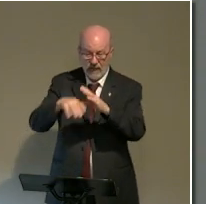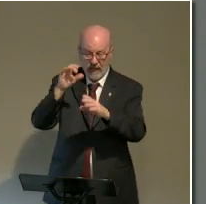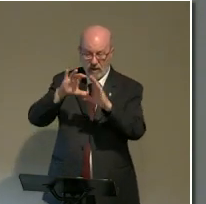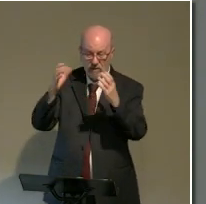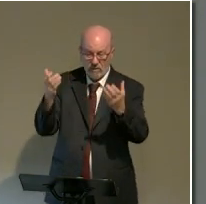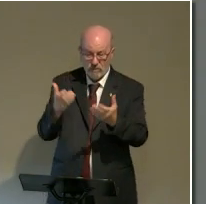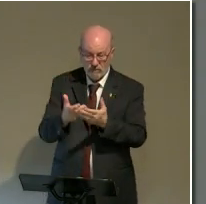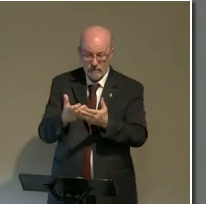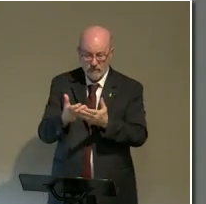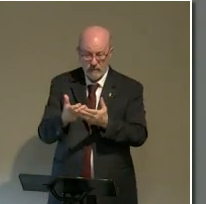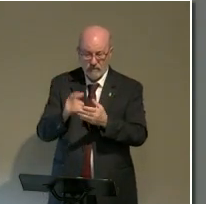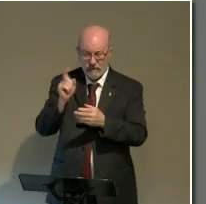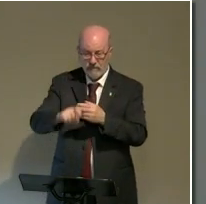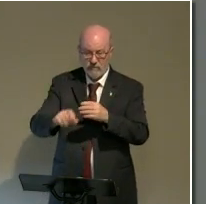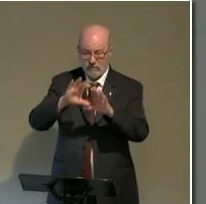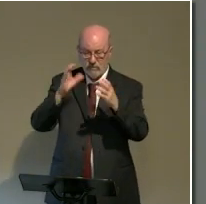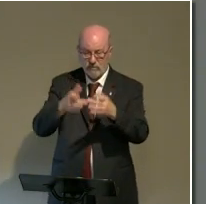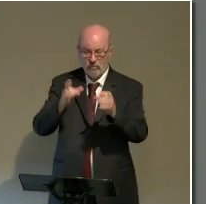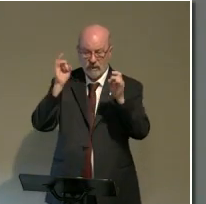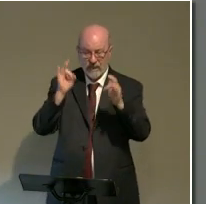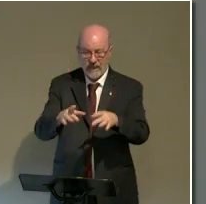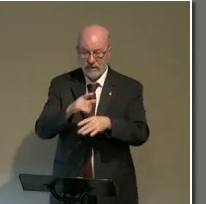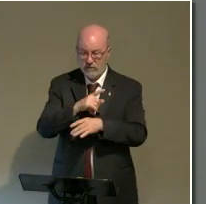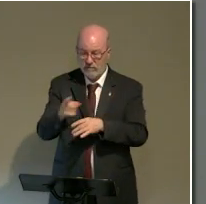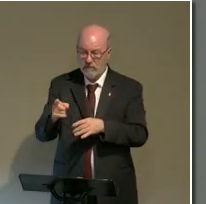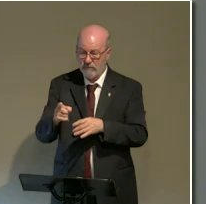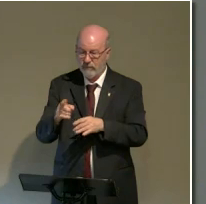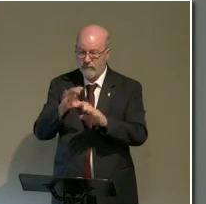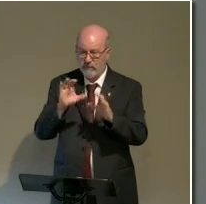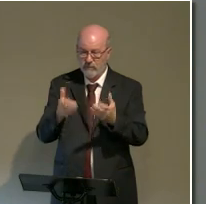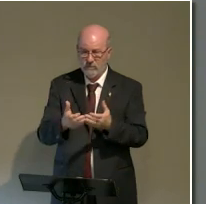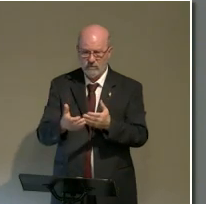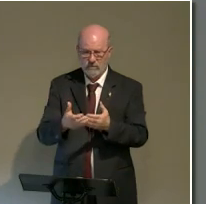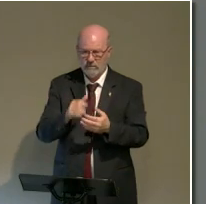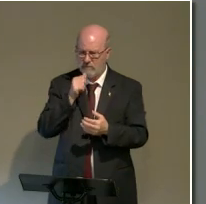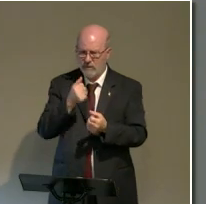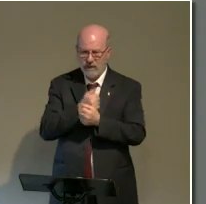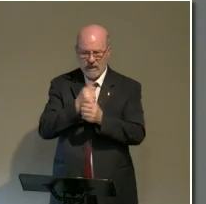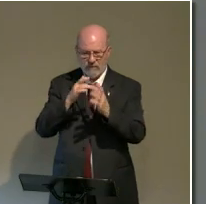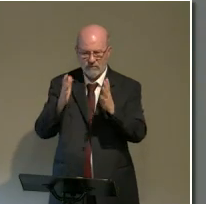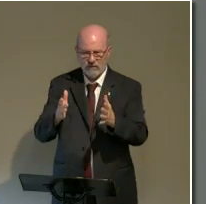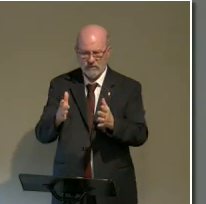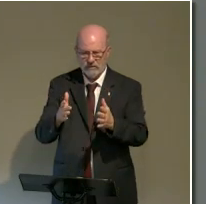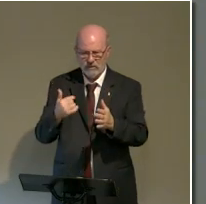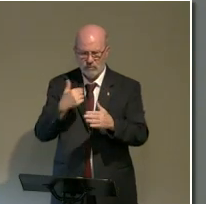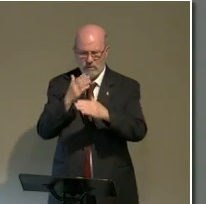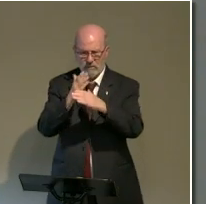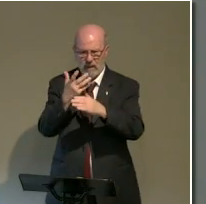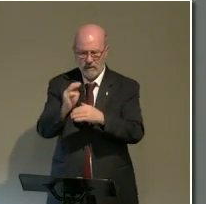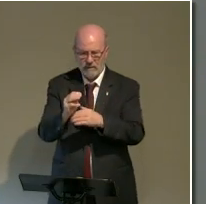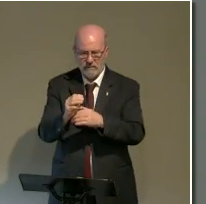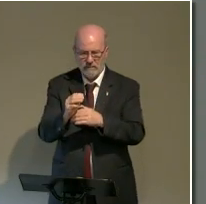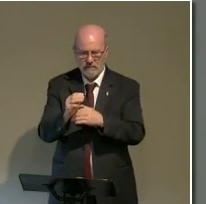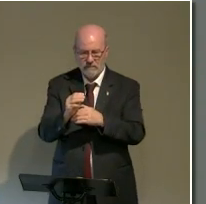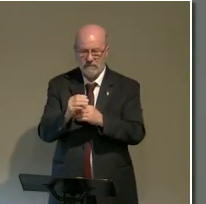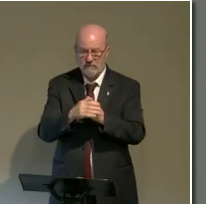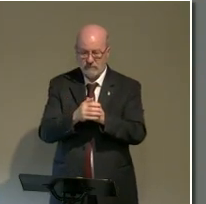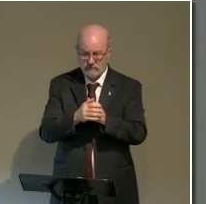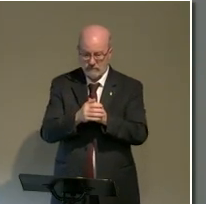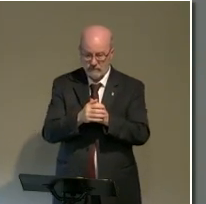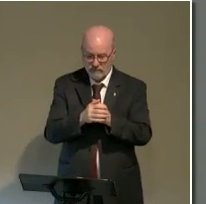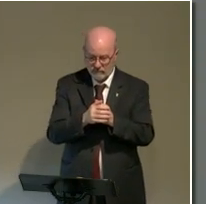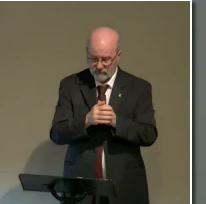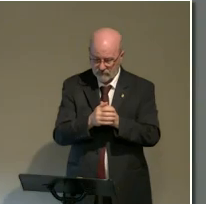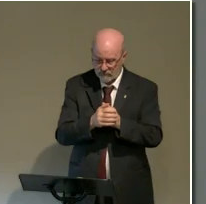of the world, therefore the world hateth you. The world doesn't like Christians. We're in the way. We are in the way,